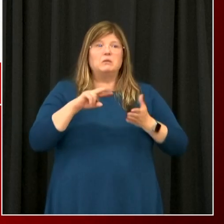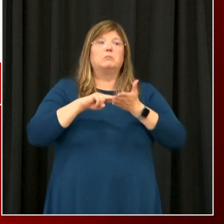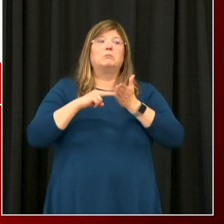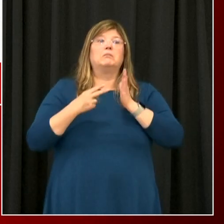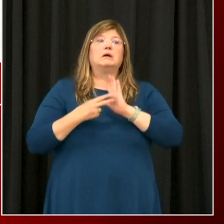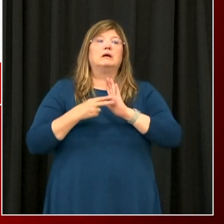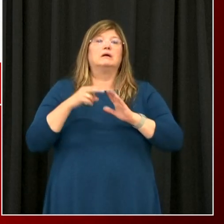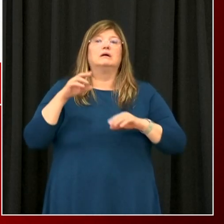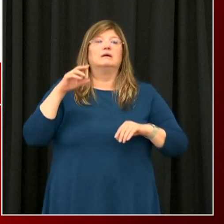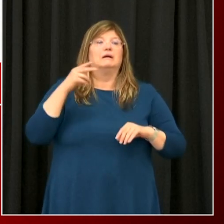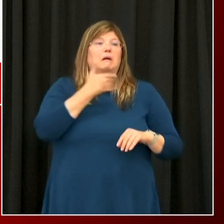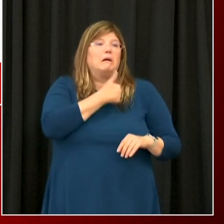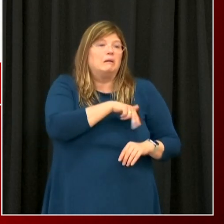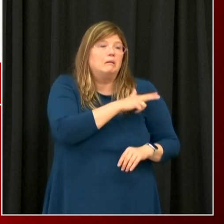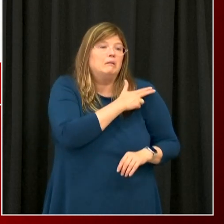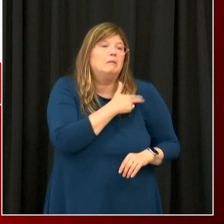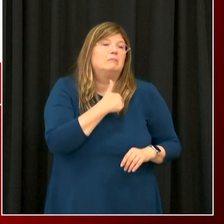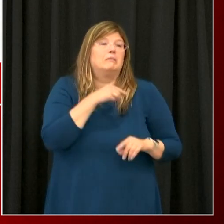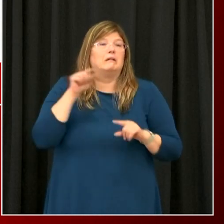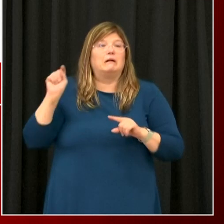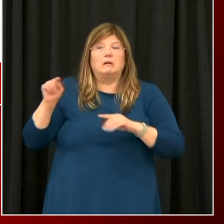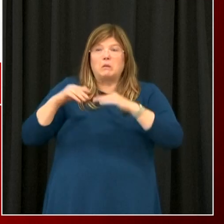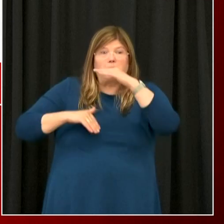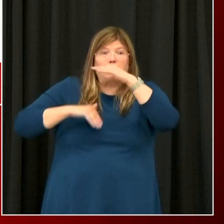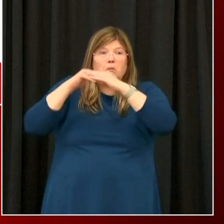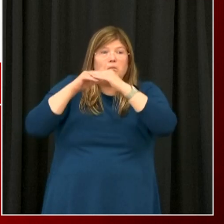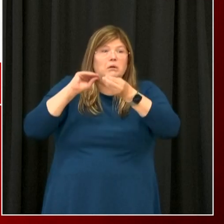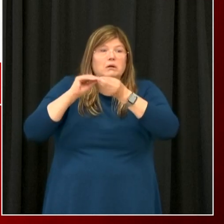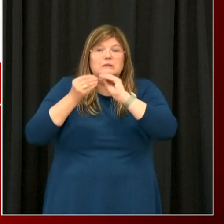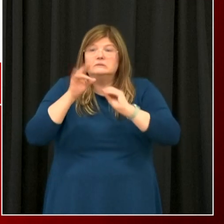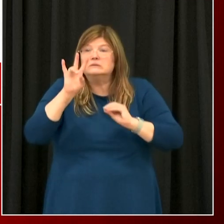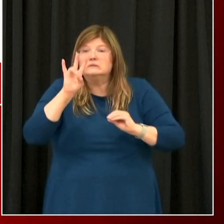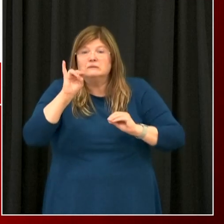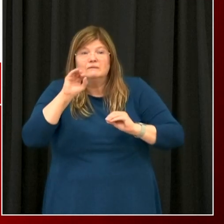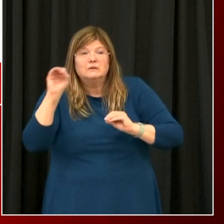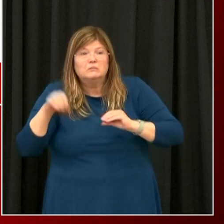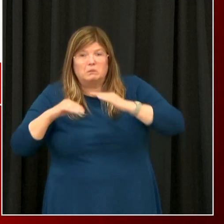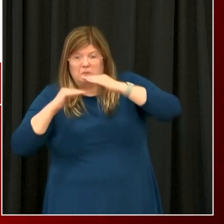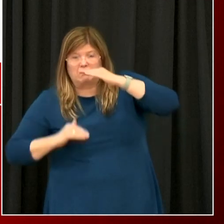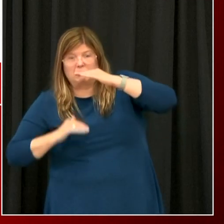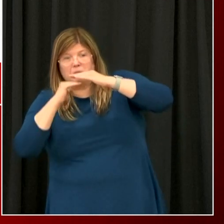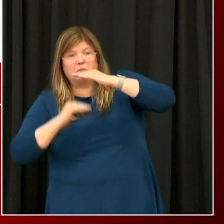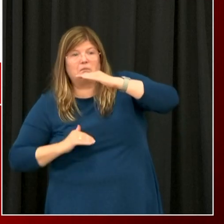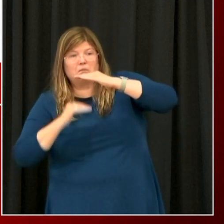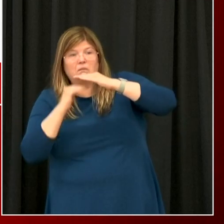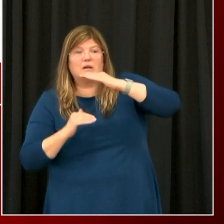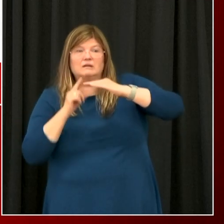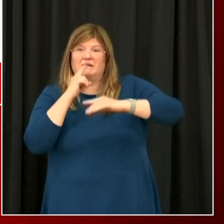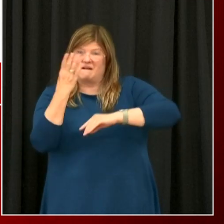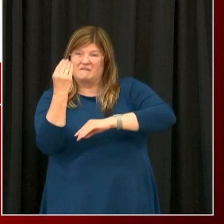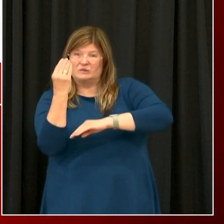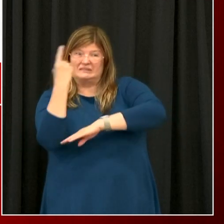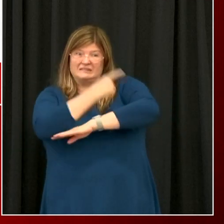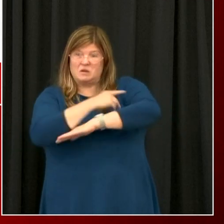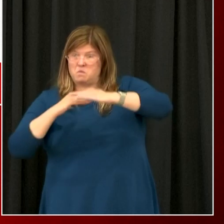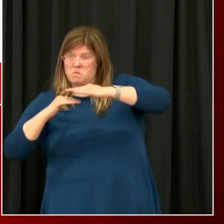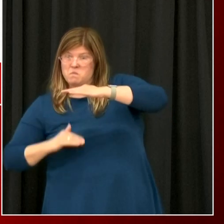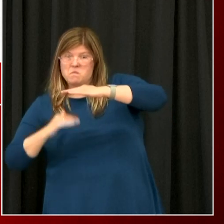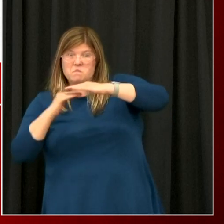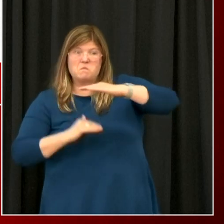80% for 14 days is one of the observations we want to be able to make. And then our public health capacity is measured by